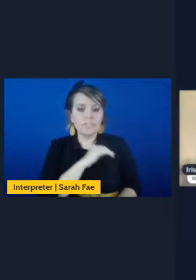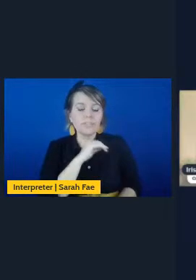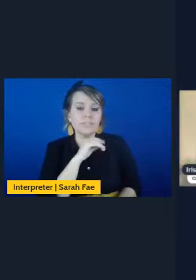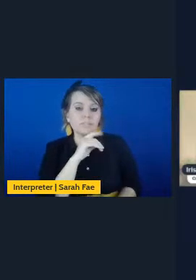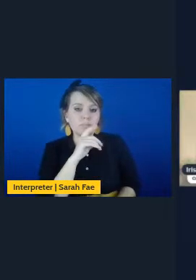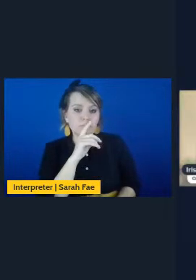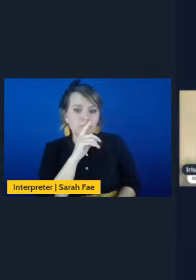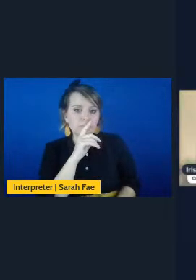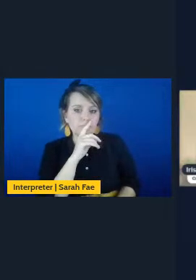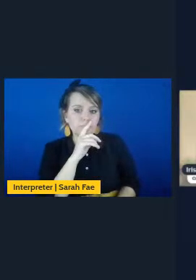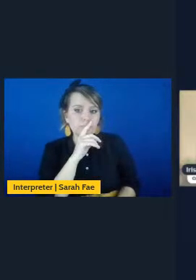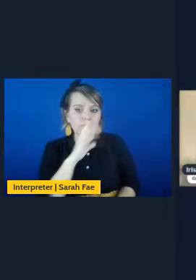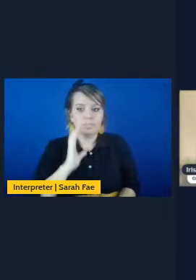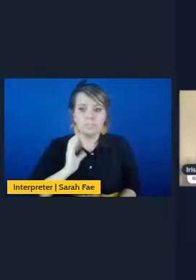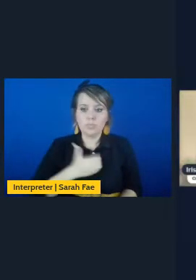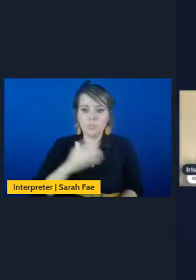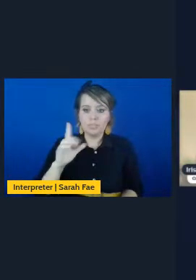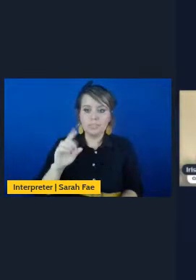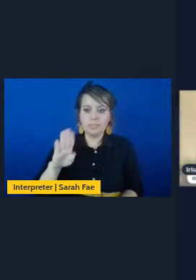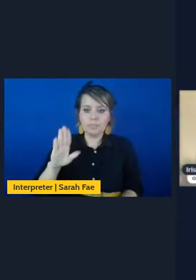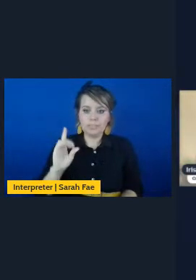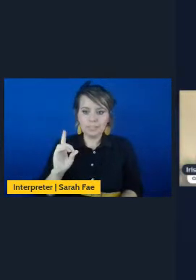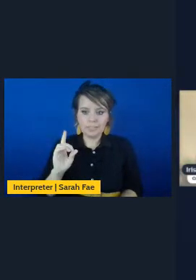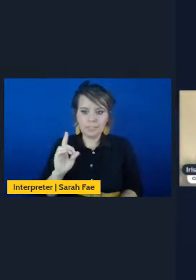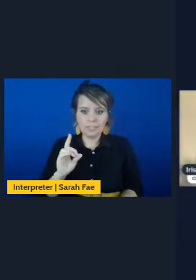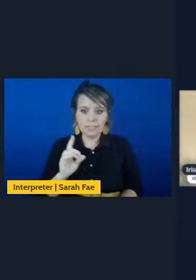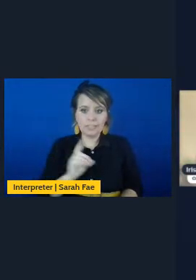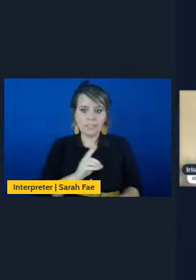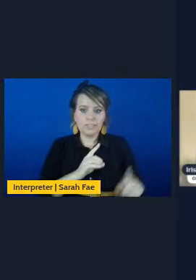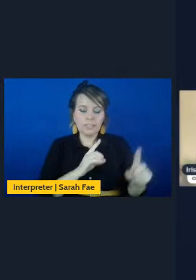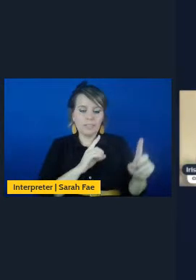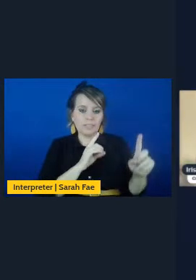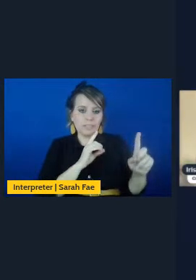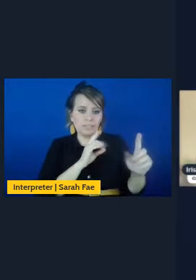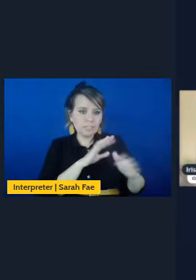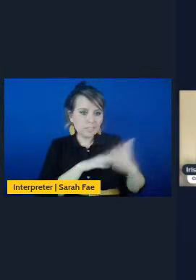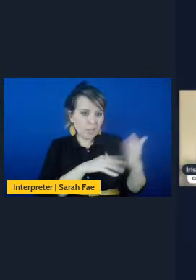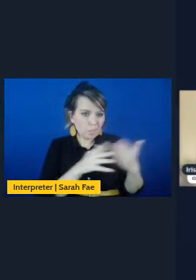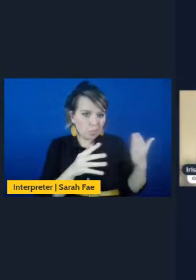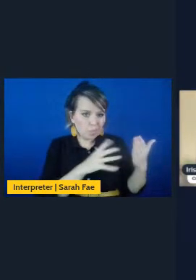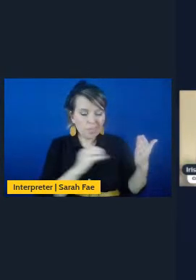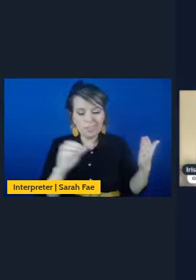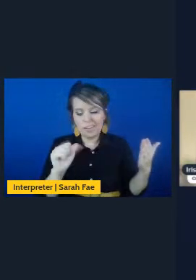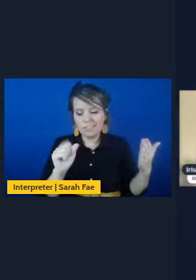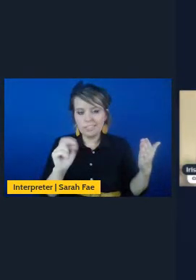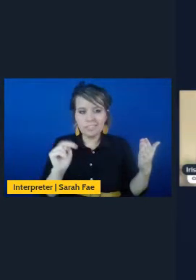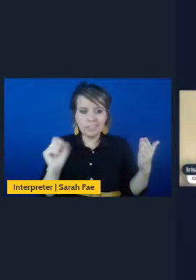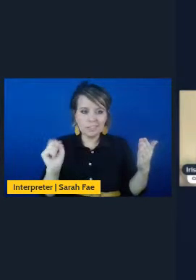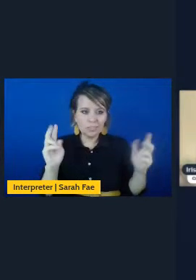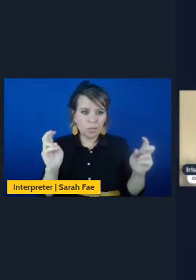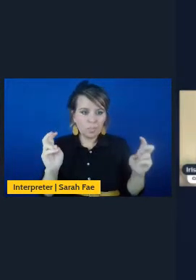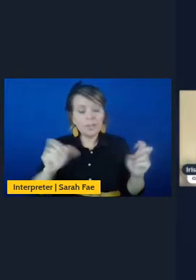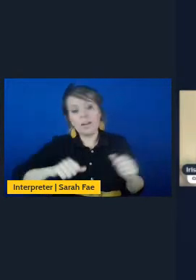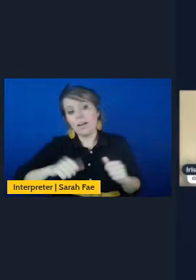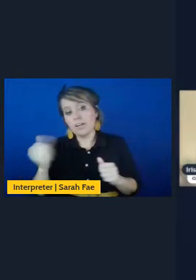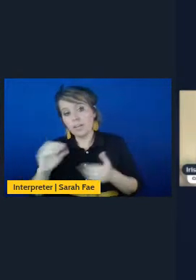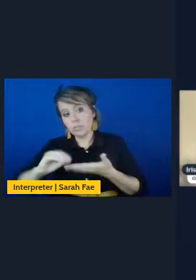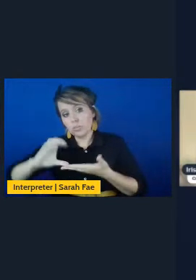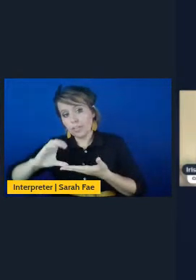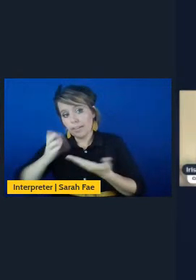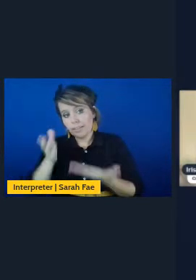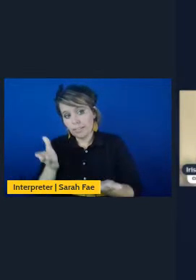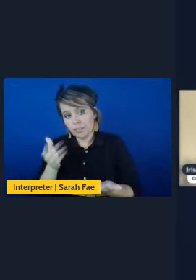our DynamoDB table, and the SNS topic. Now note how there is another stack actually created in here